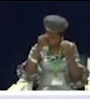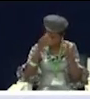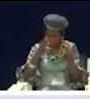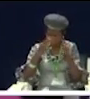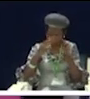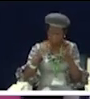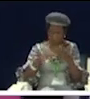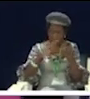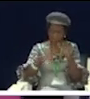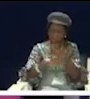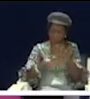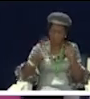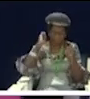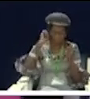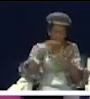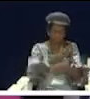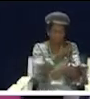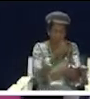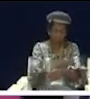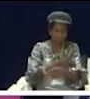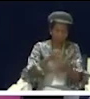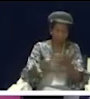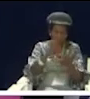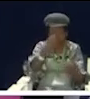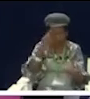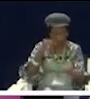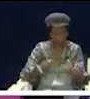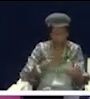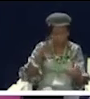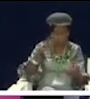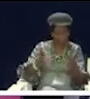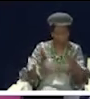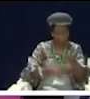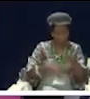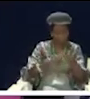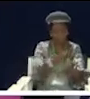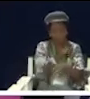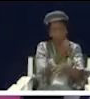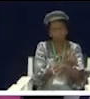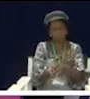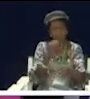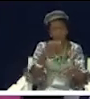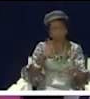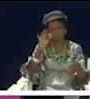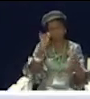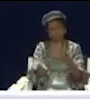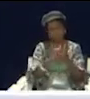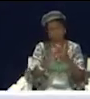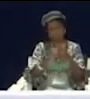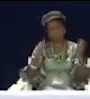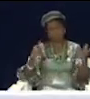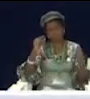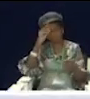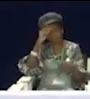authority. It is because I was under the authority of that great